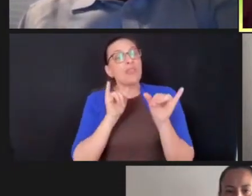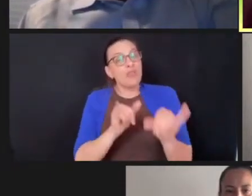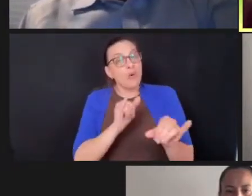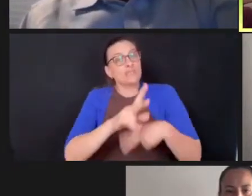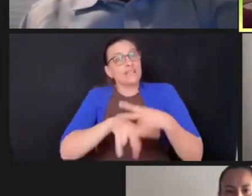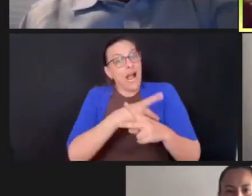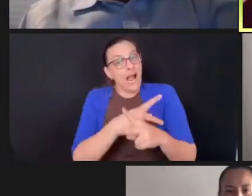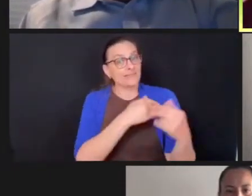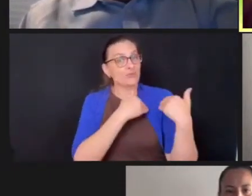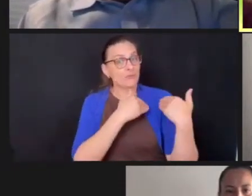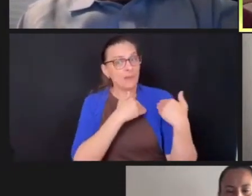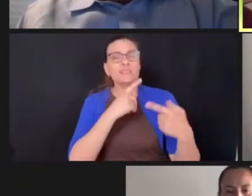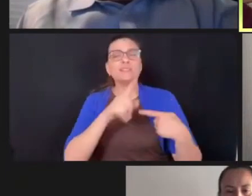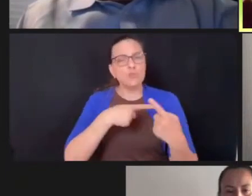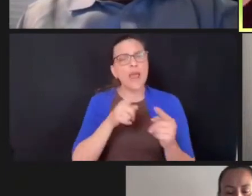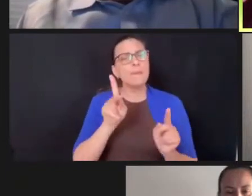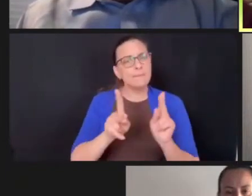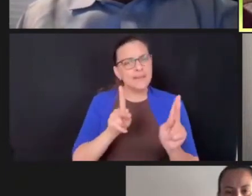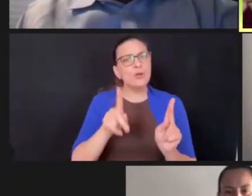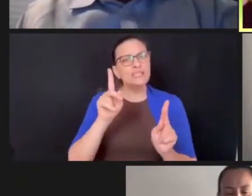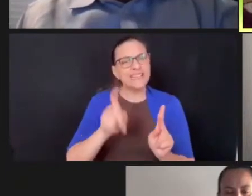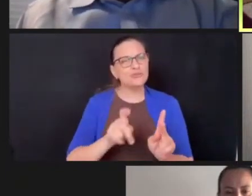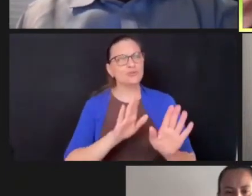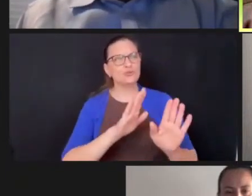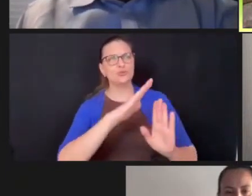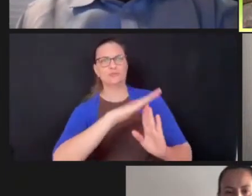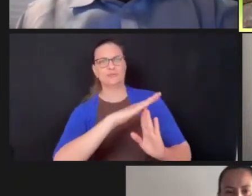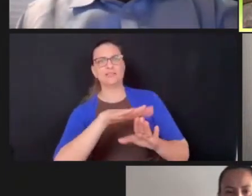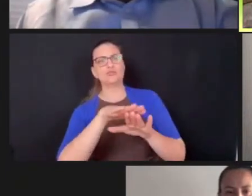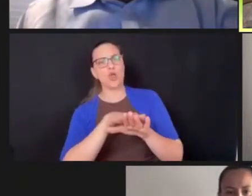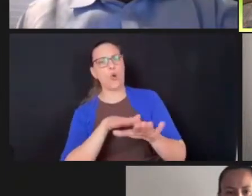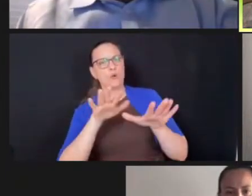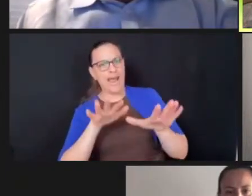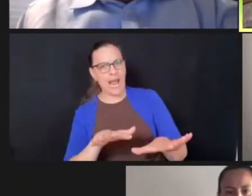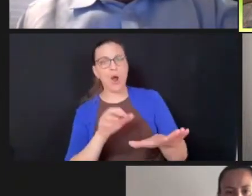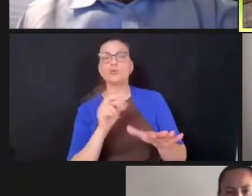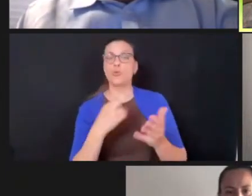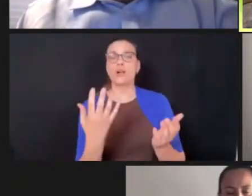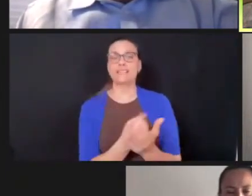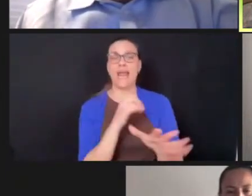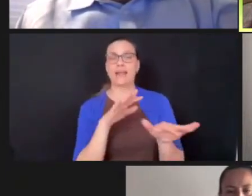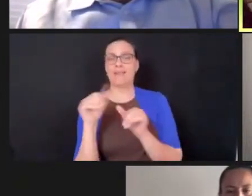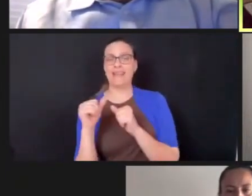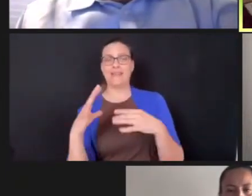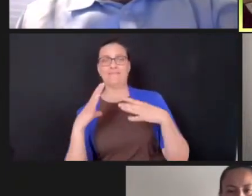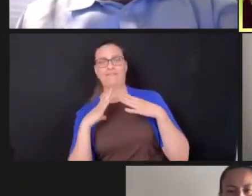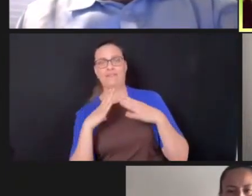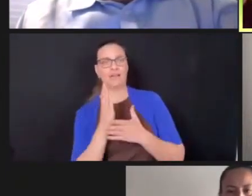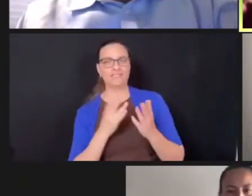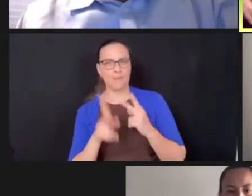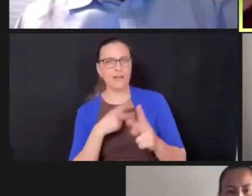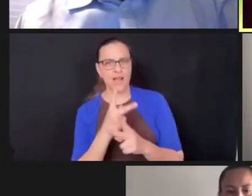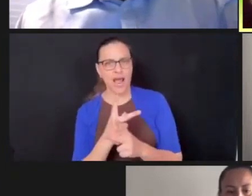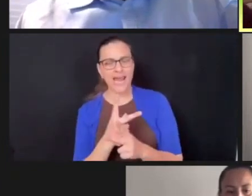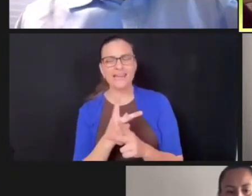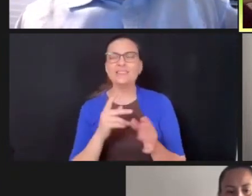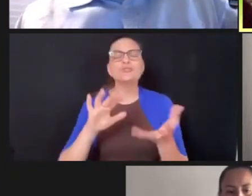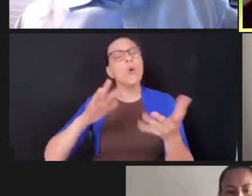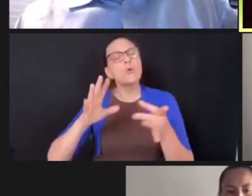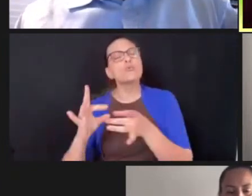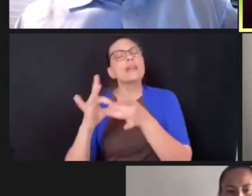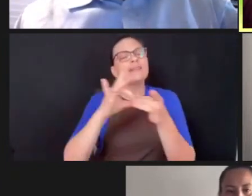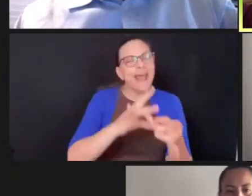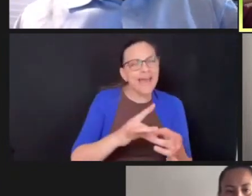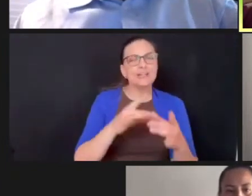to slow down or take a leave of some kind. So it's sort of related to the access of